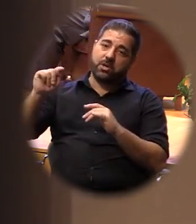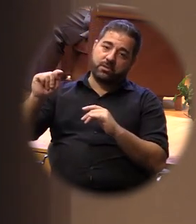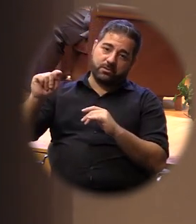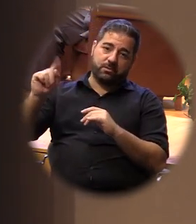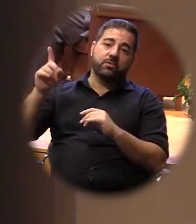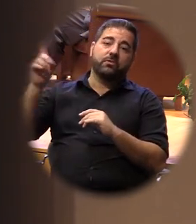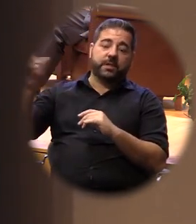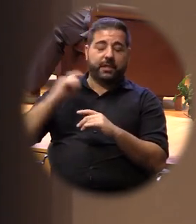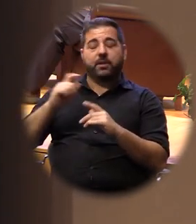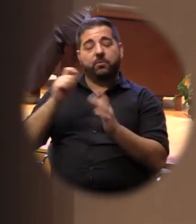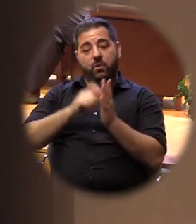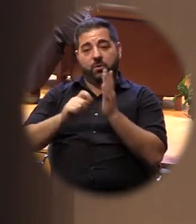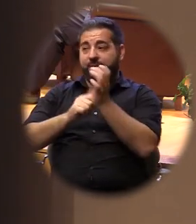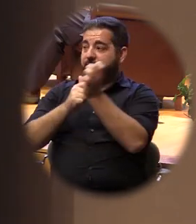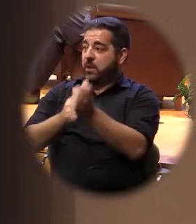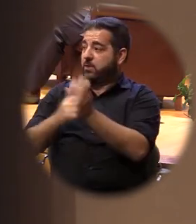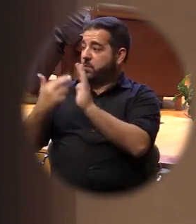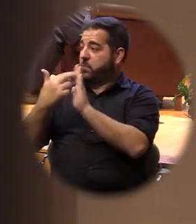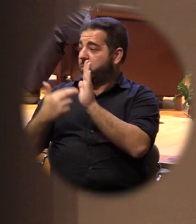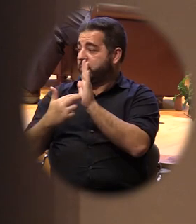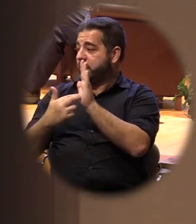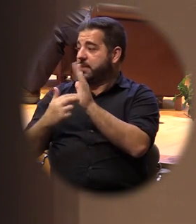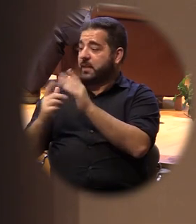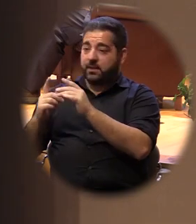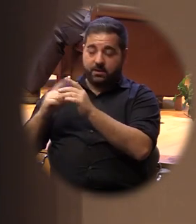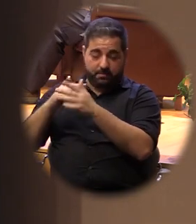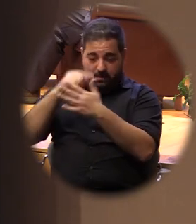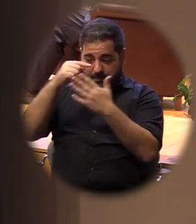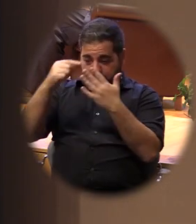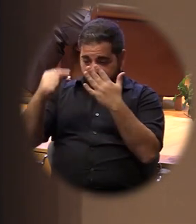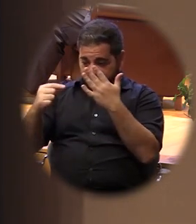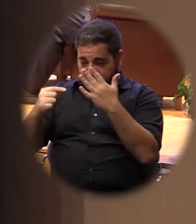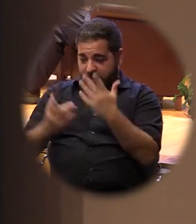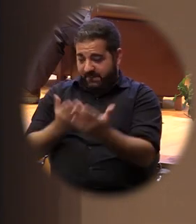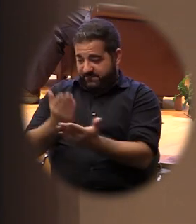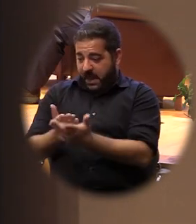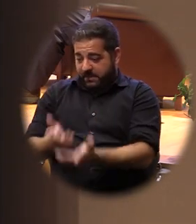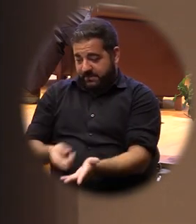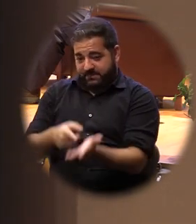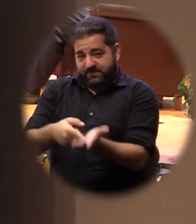And if you followed those rules, you ended up with a fact, which you could hold in your hand.